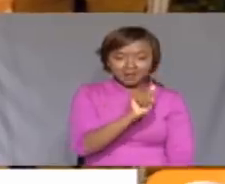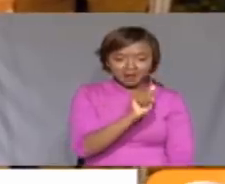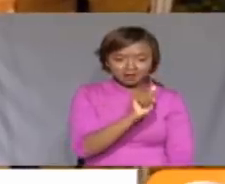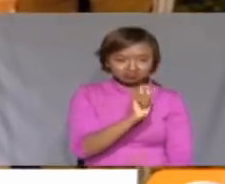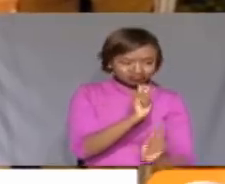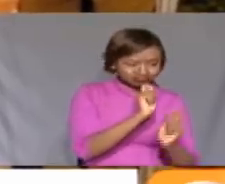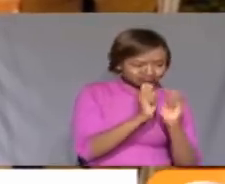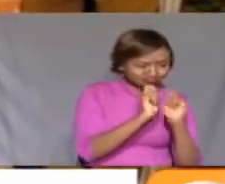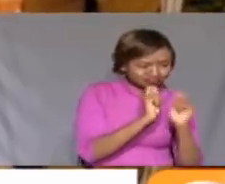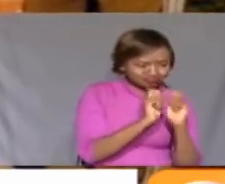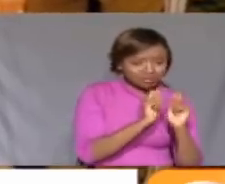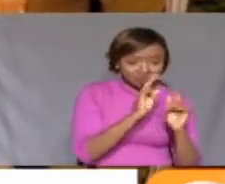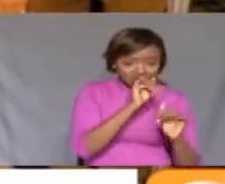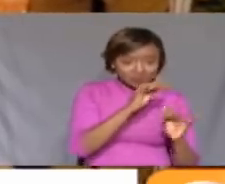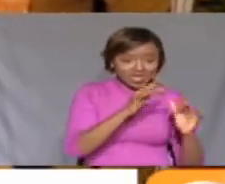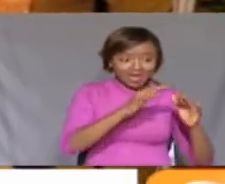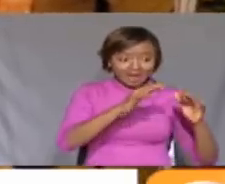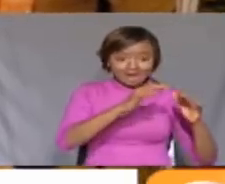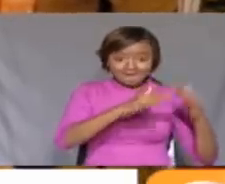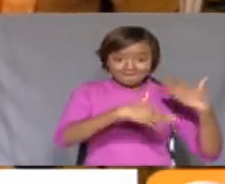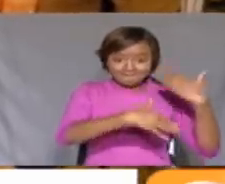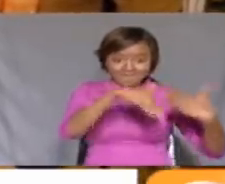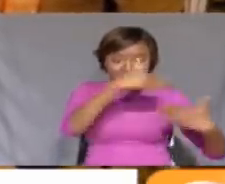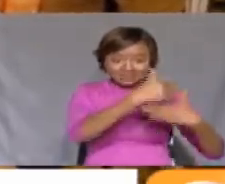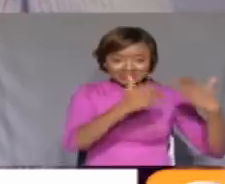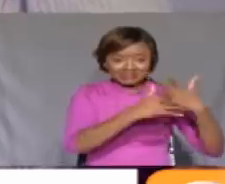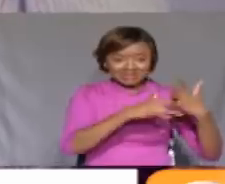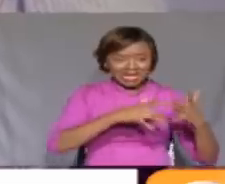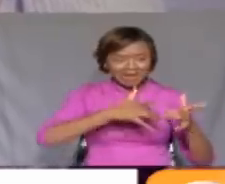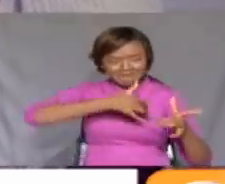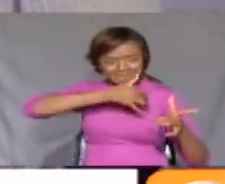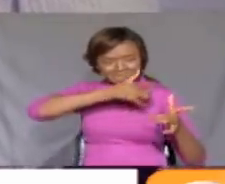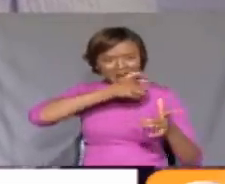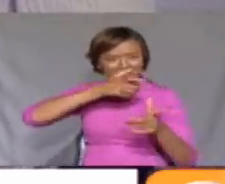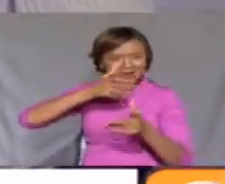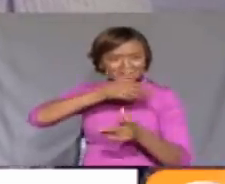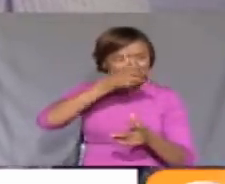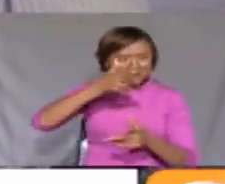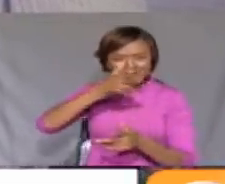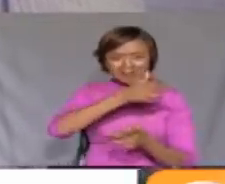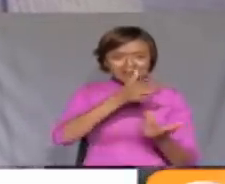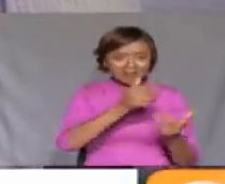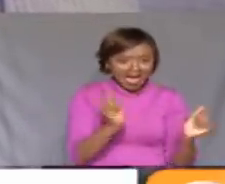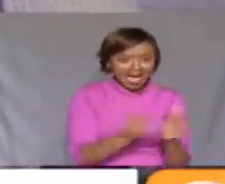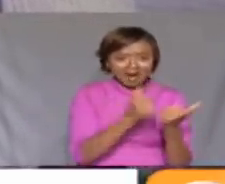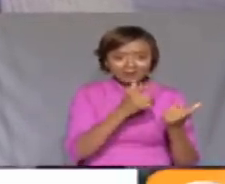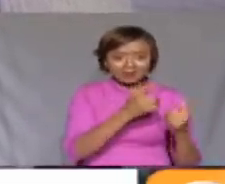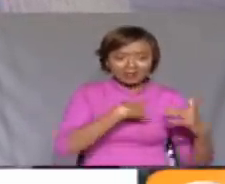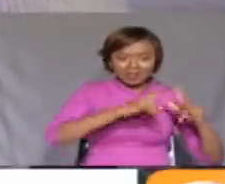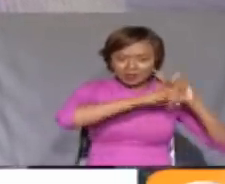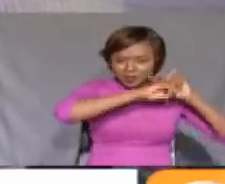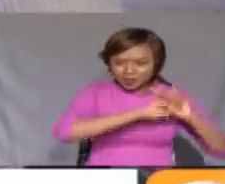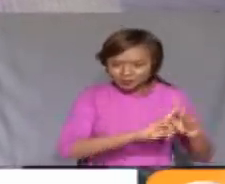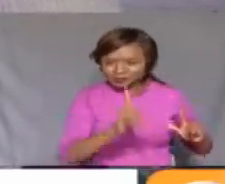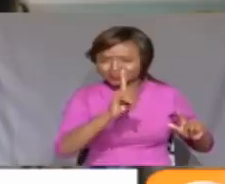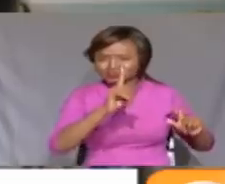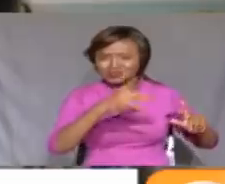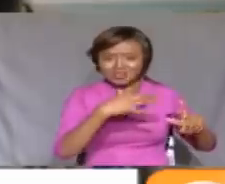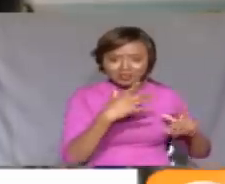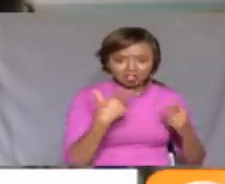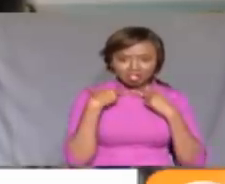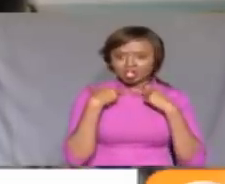the building we were in to be flattened by rocket fire hours later. We found ourselves in the